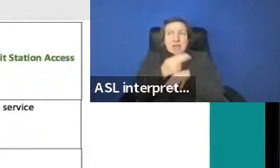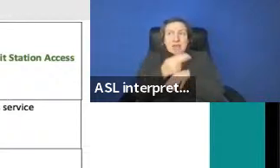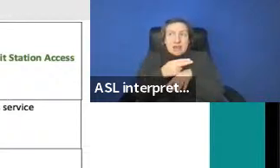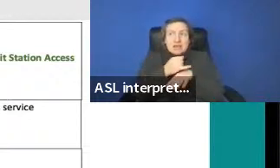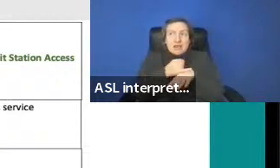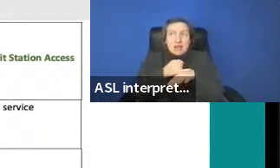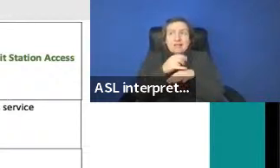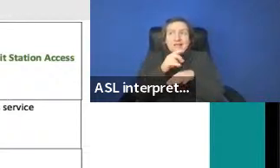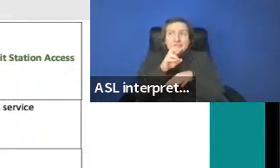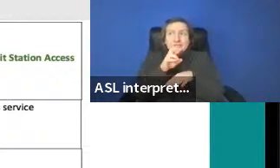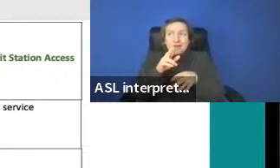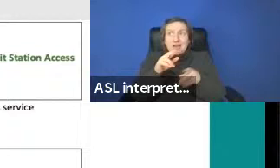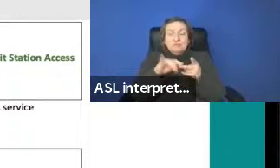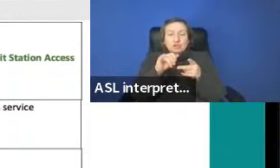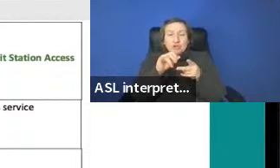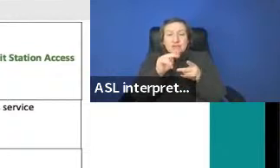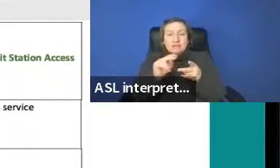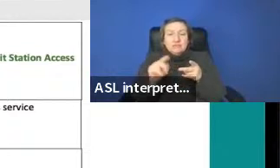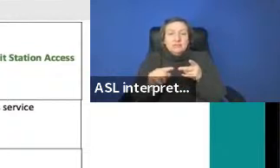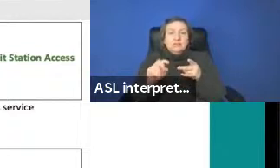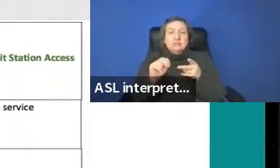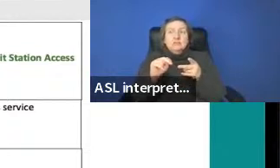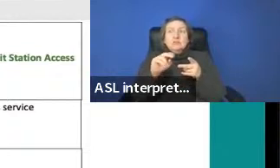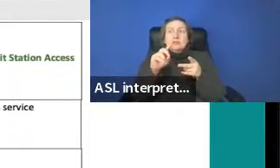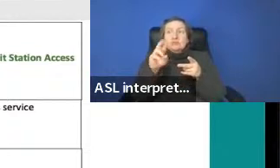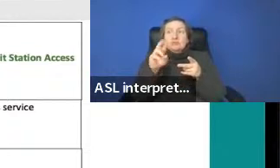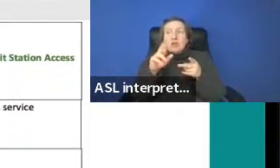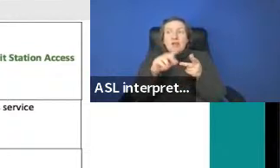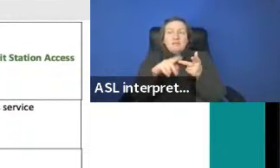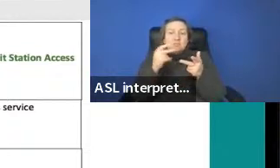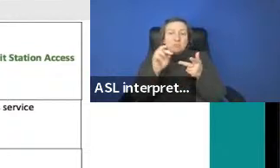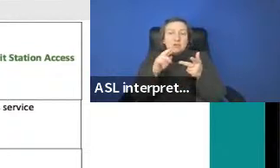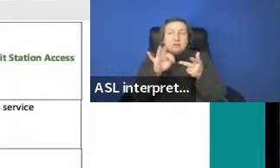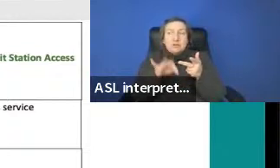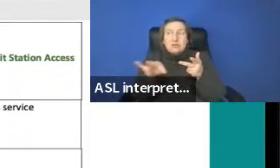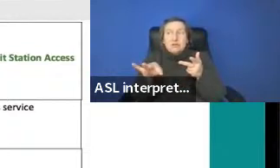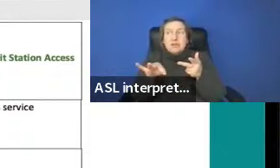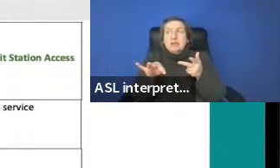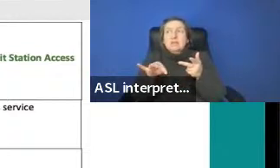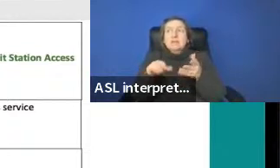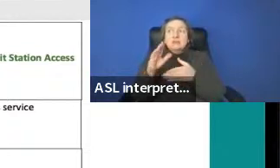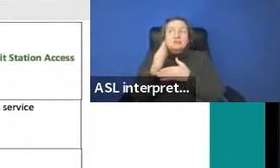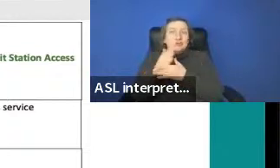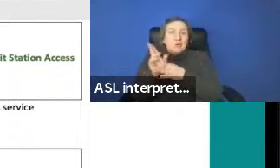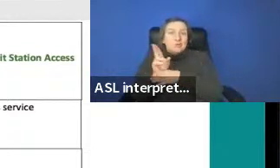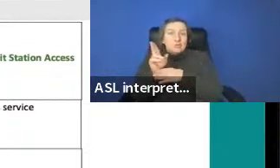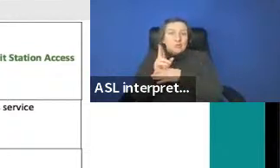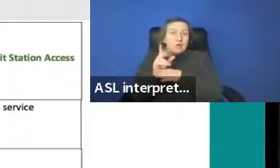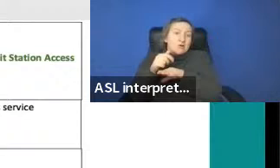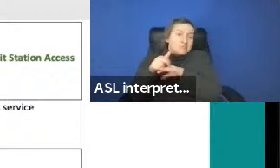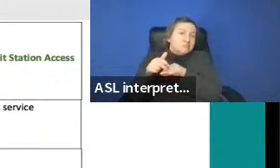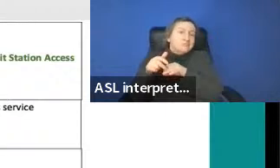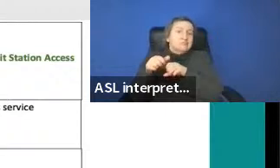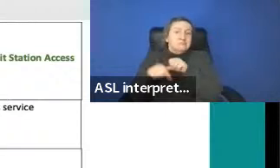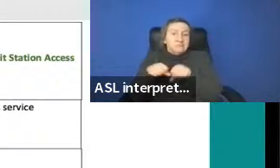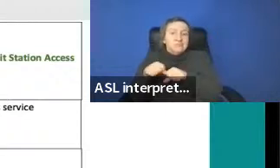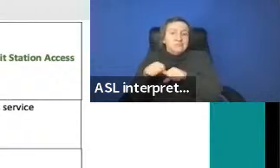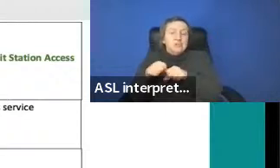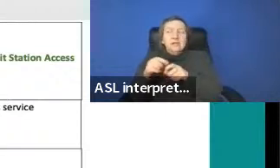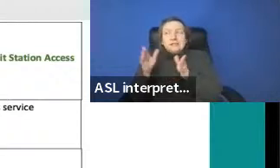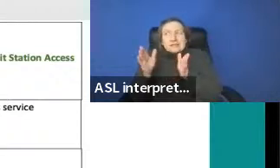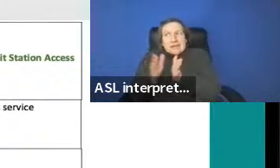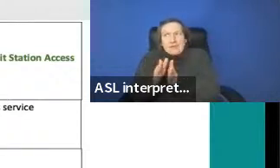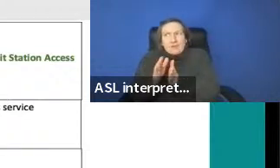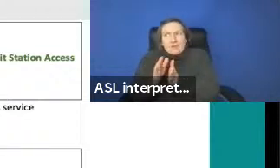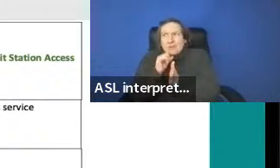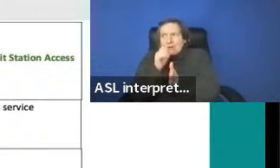and Pier 99 Street. The shared use path right now is, narrow and indirect, and the transit